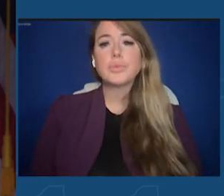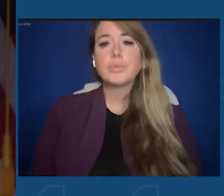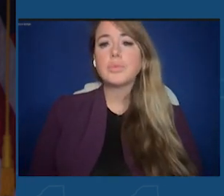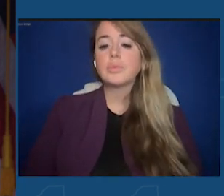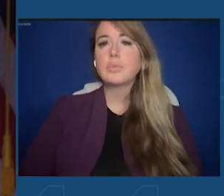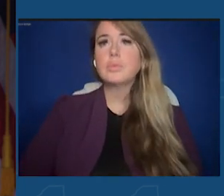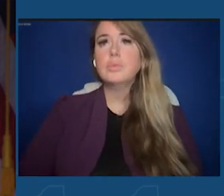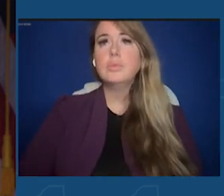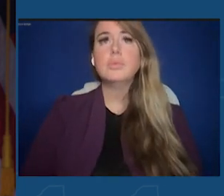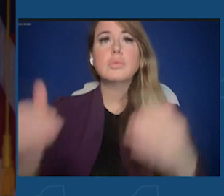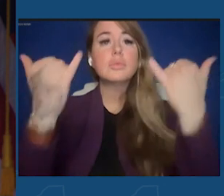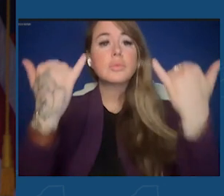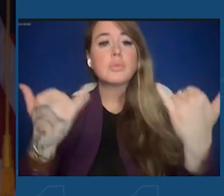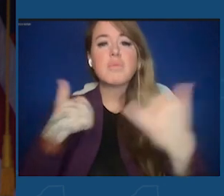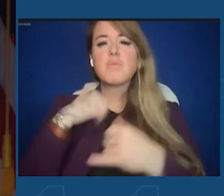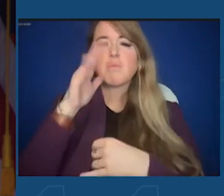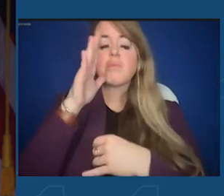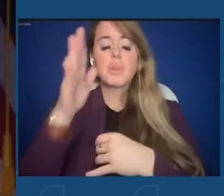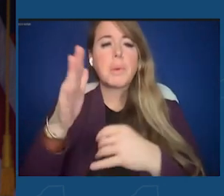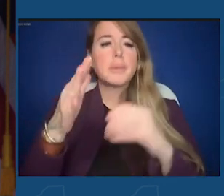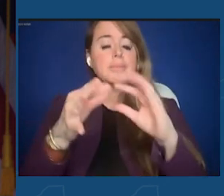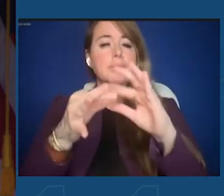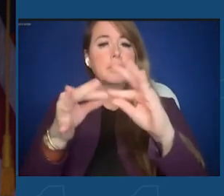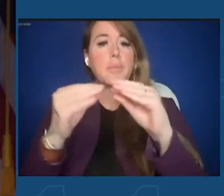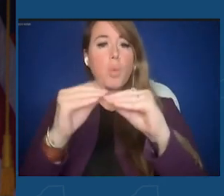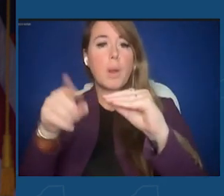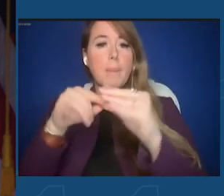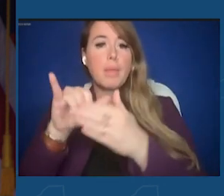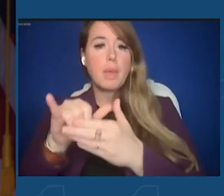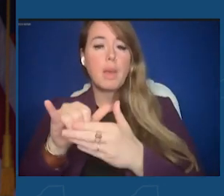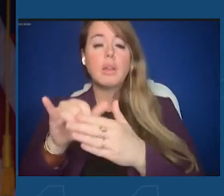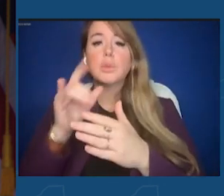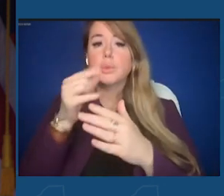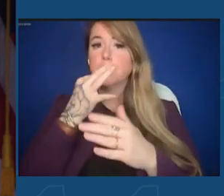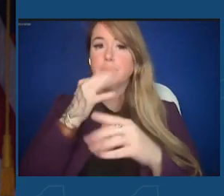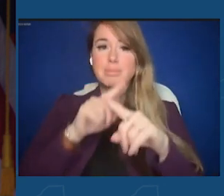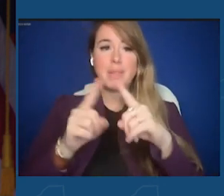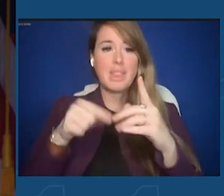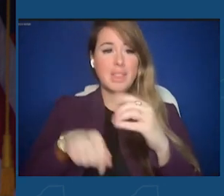I'll get back to it in a minute, but it's been a really tough year for my hometown.